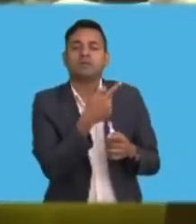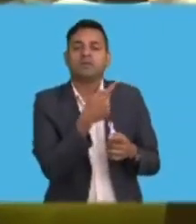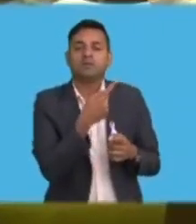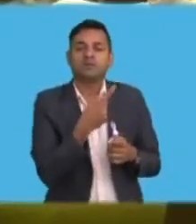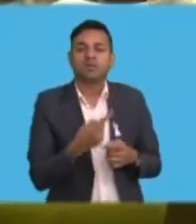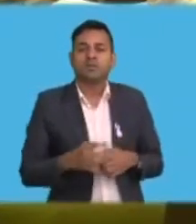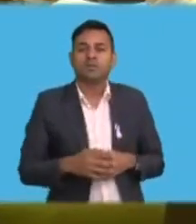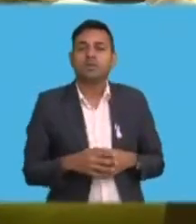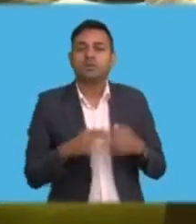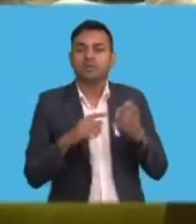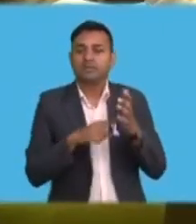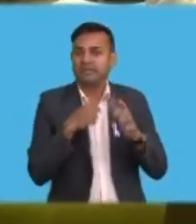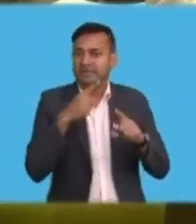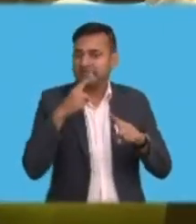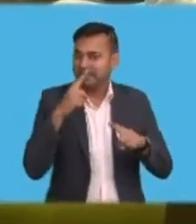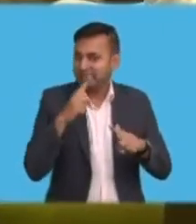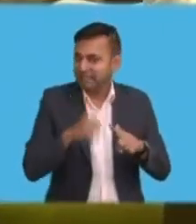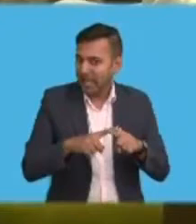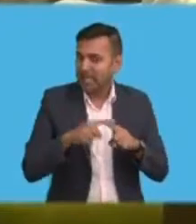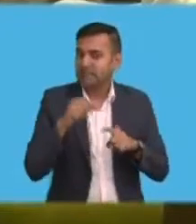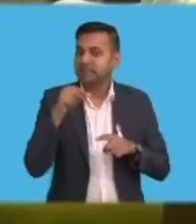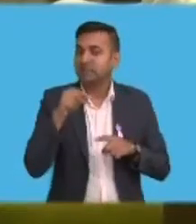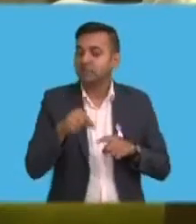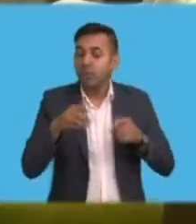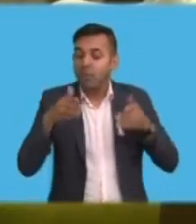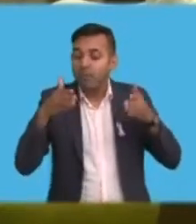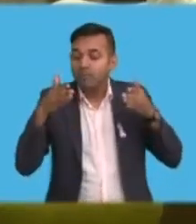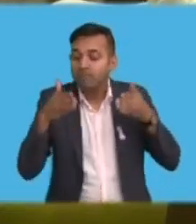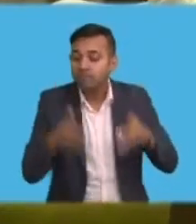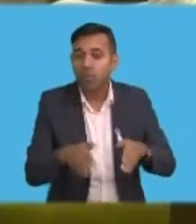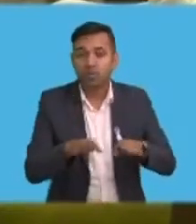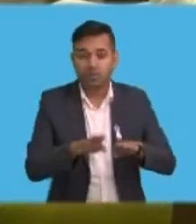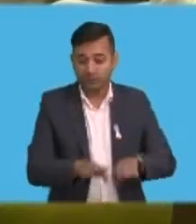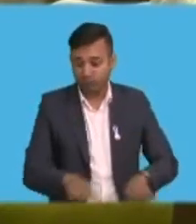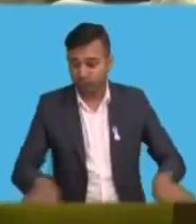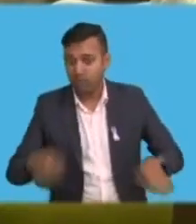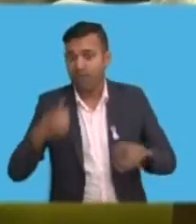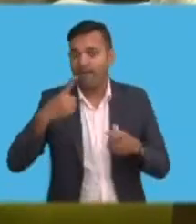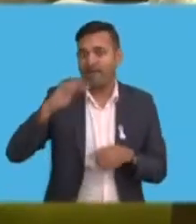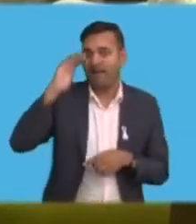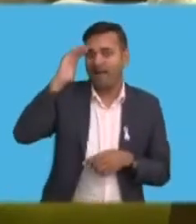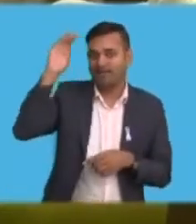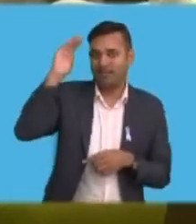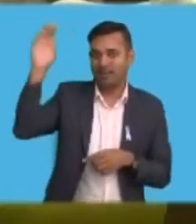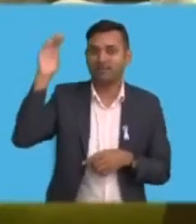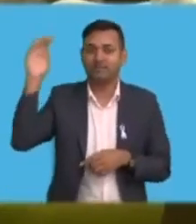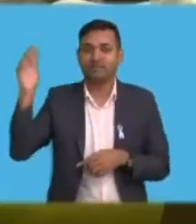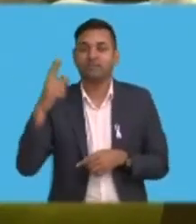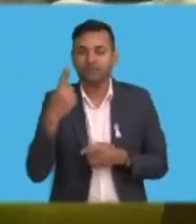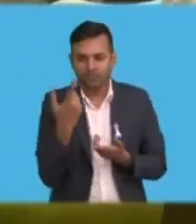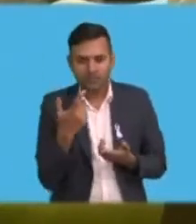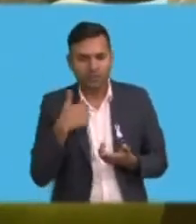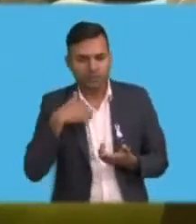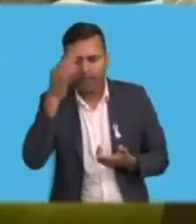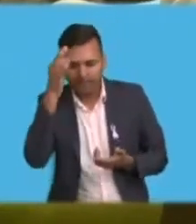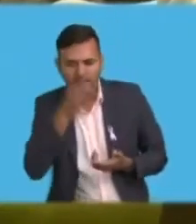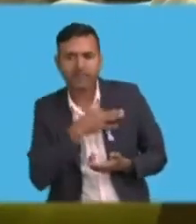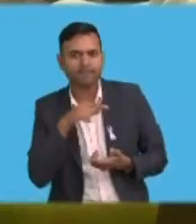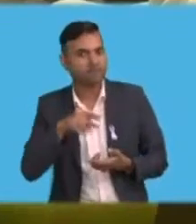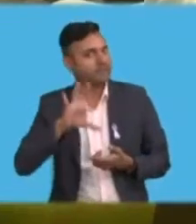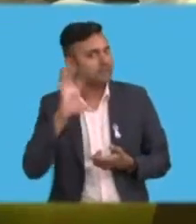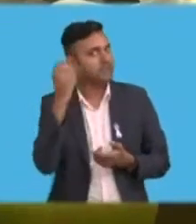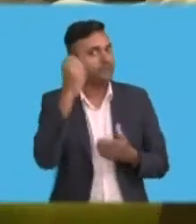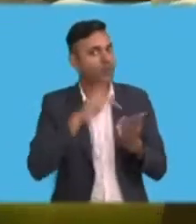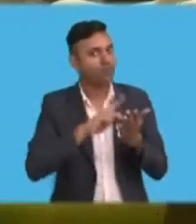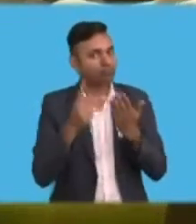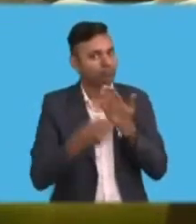targeted toward children and adults, and we believe this is one of the most successful programs we have. We work with WHO